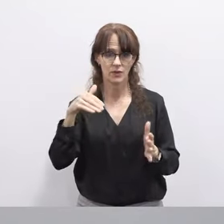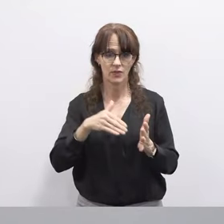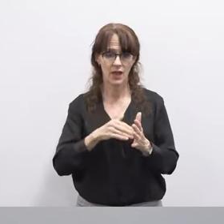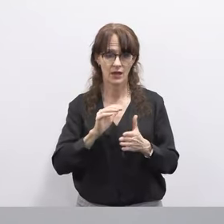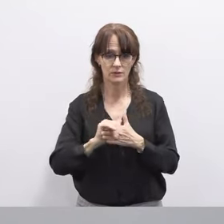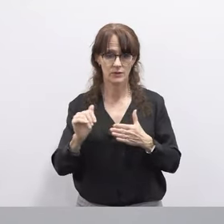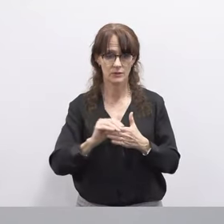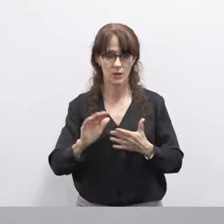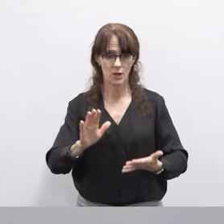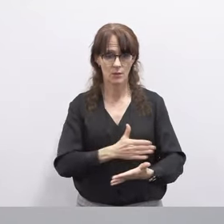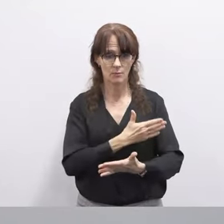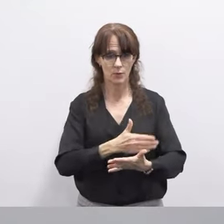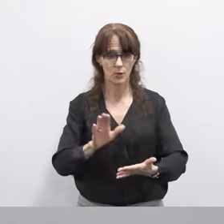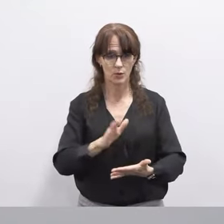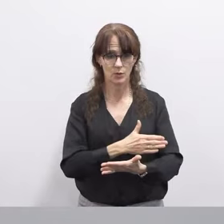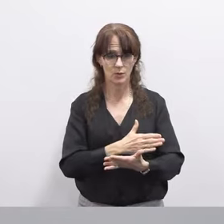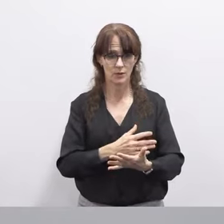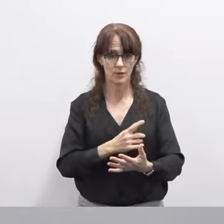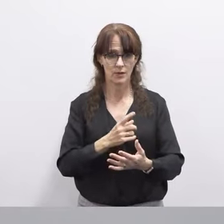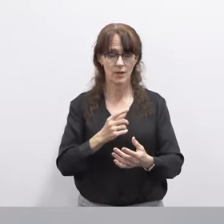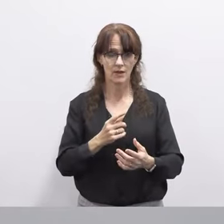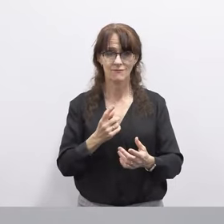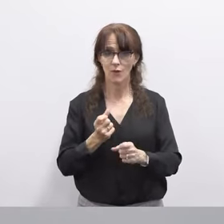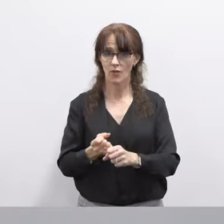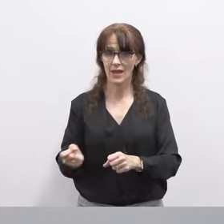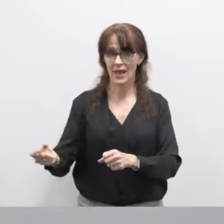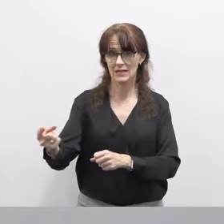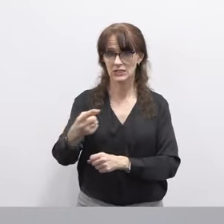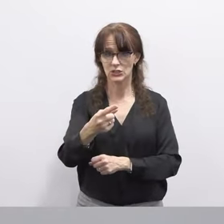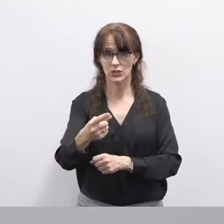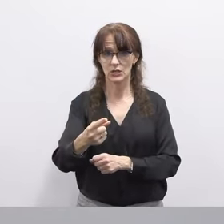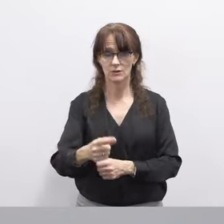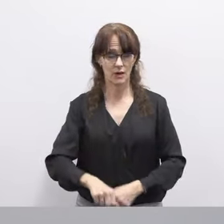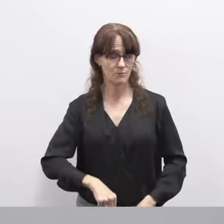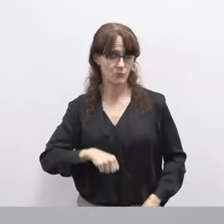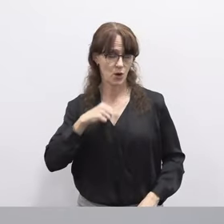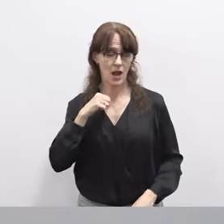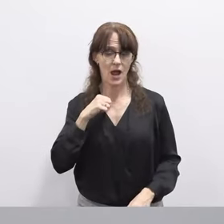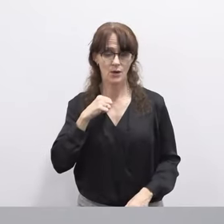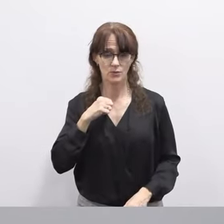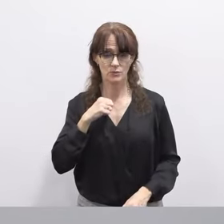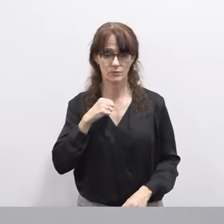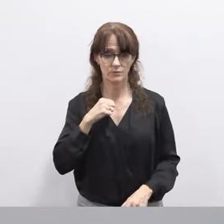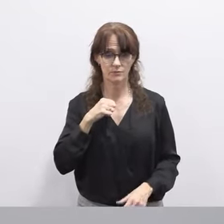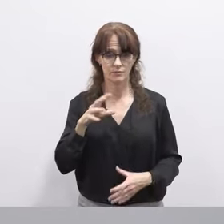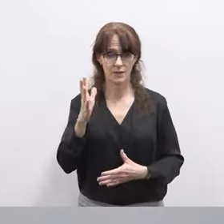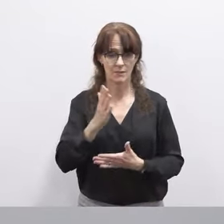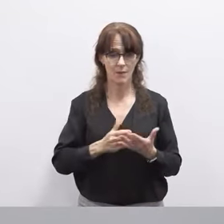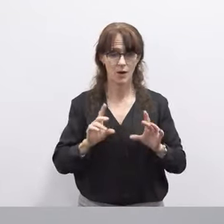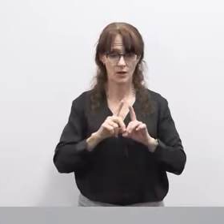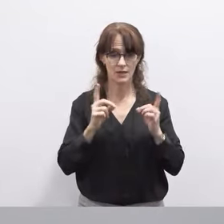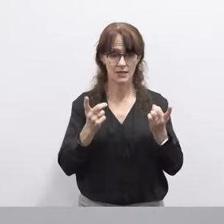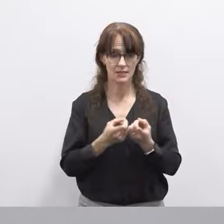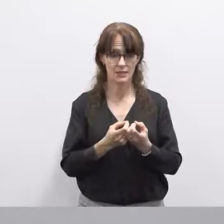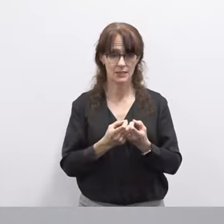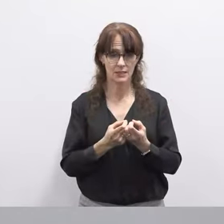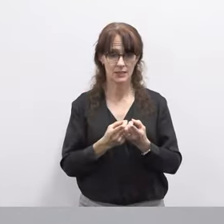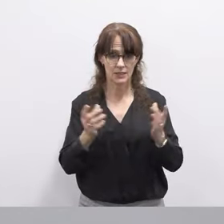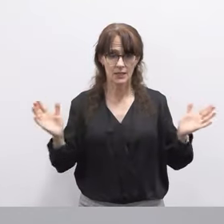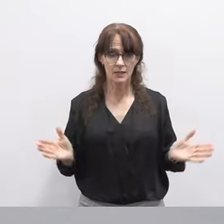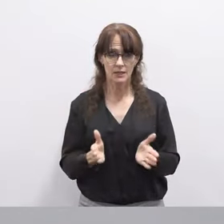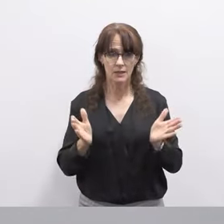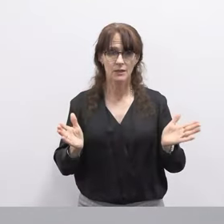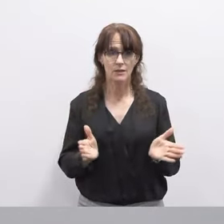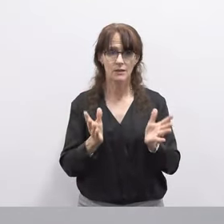$500,000 in musical instruments over this next year. And so I'm very proud to be a part of a district that puts